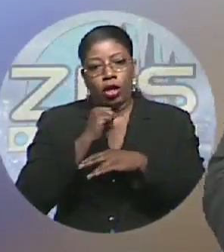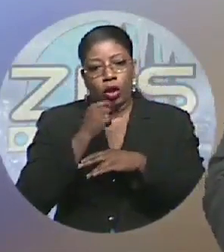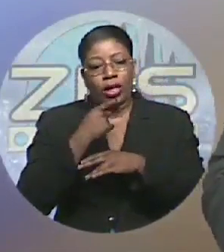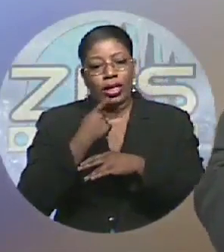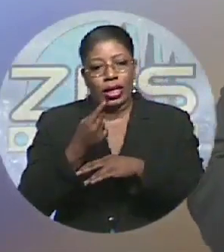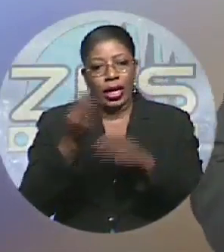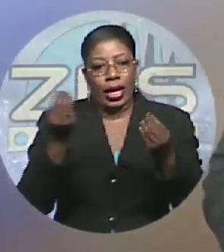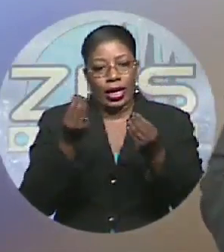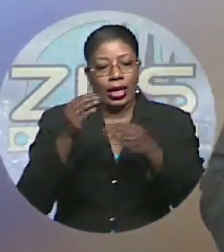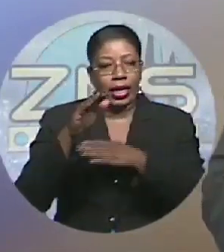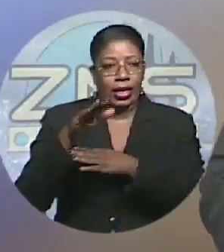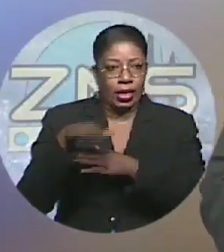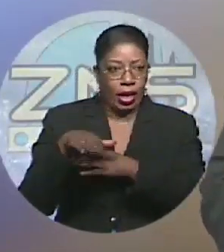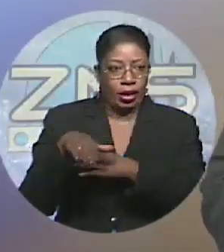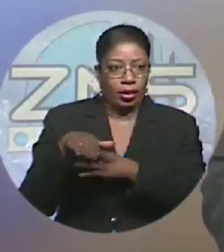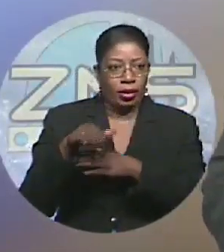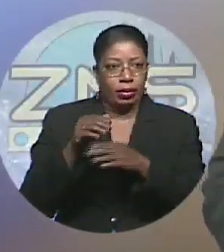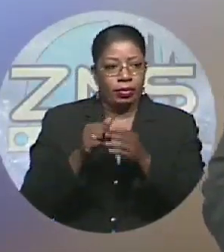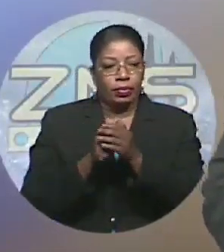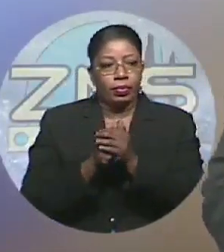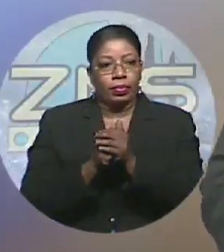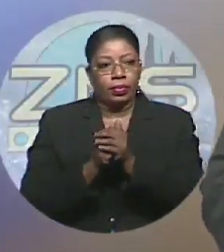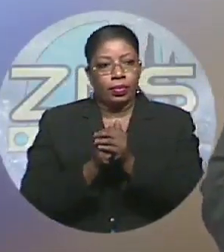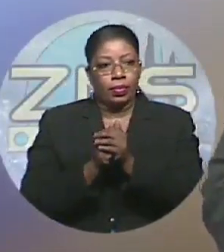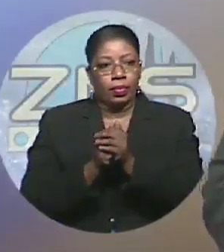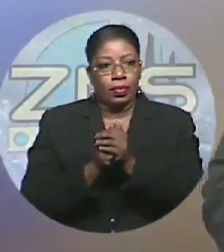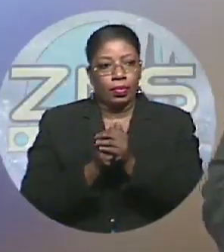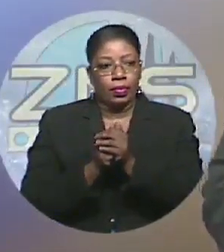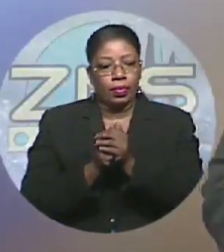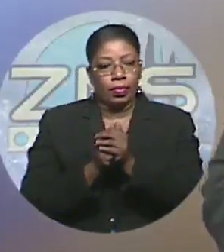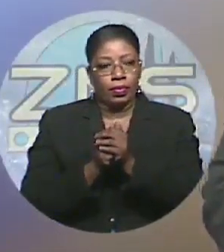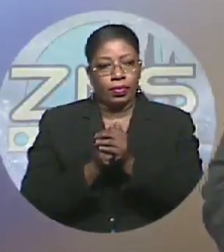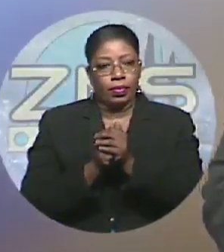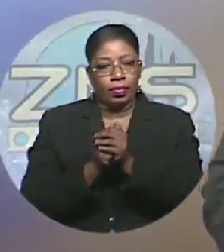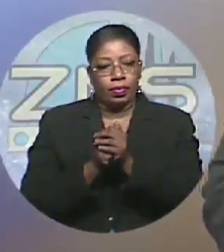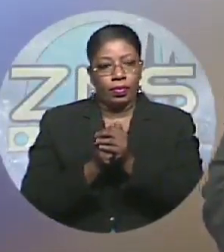to the nation following the team's arrival tomorrow. Live in the newsroom, I'm Clint Watson.